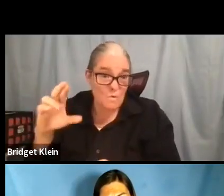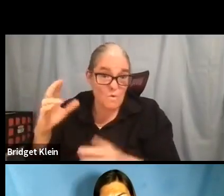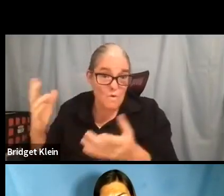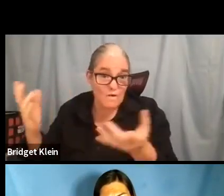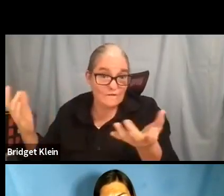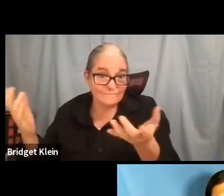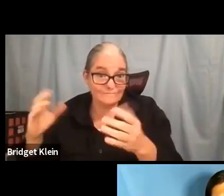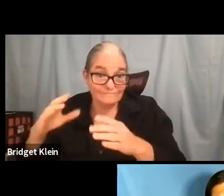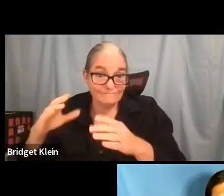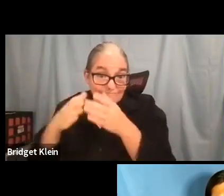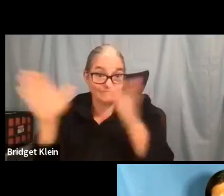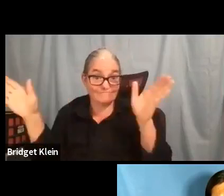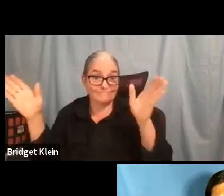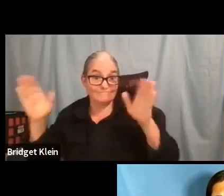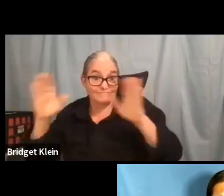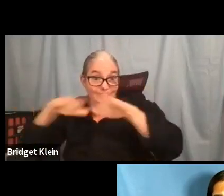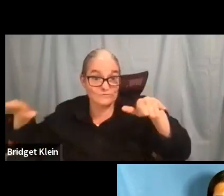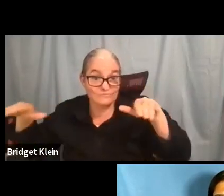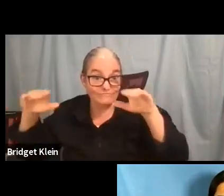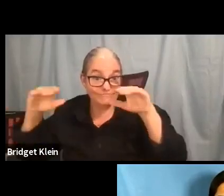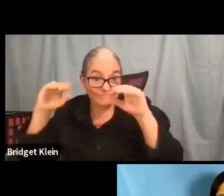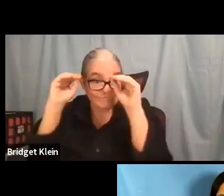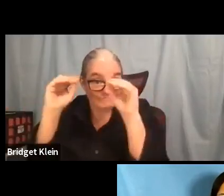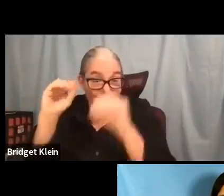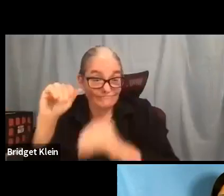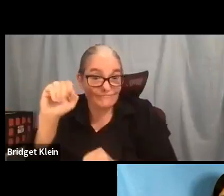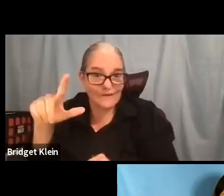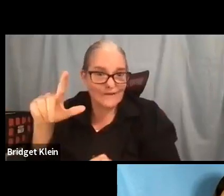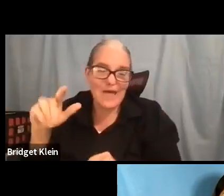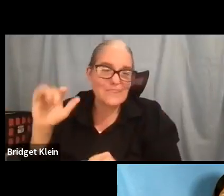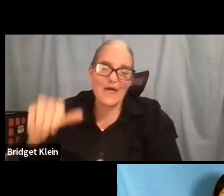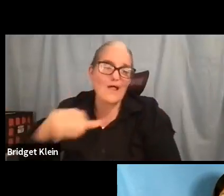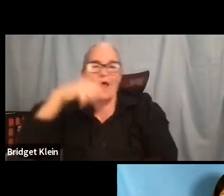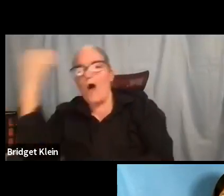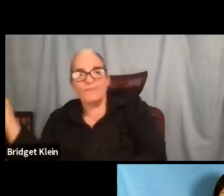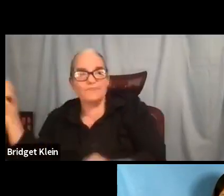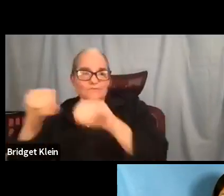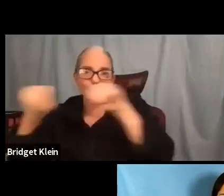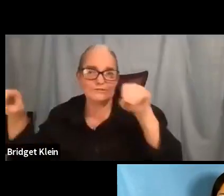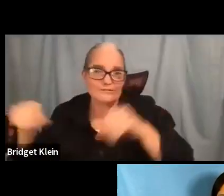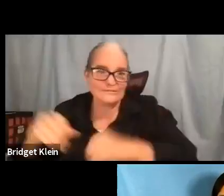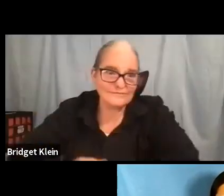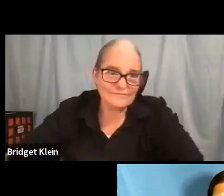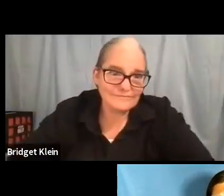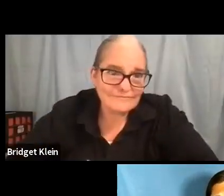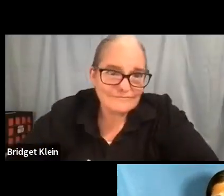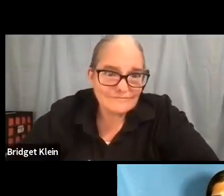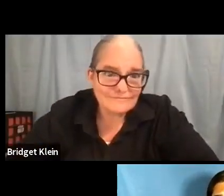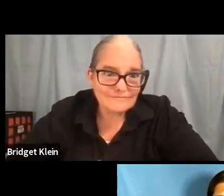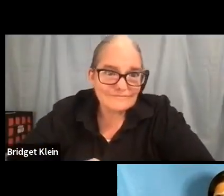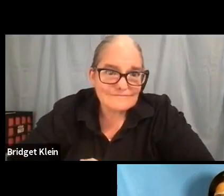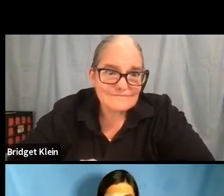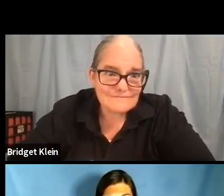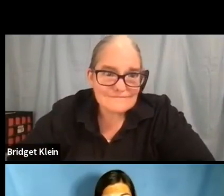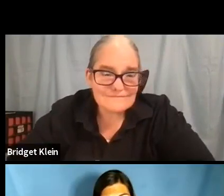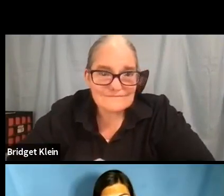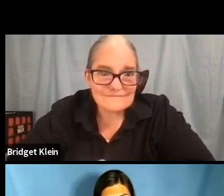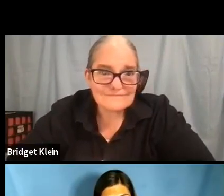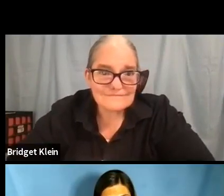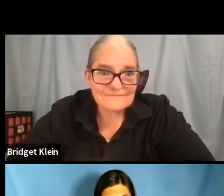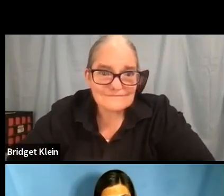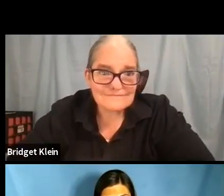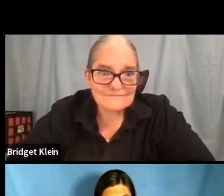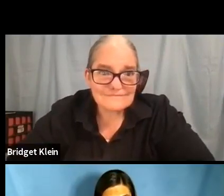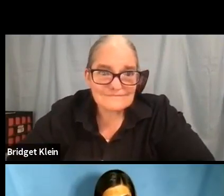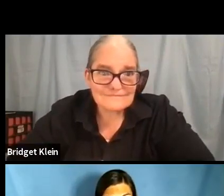Okay. So again, asking for clarity on that question, whether they're teaching deaf children or just teaching hearing children